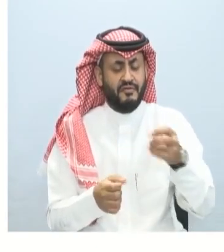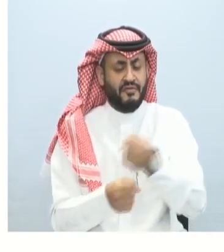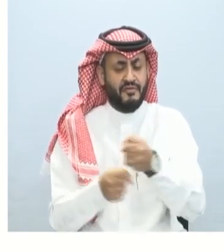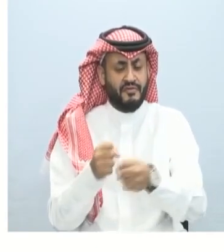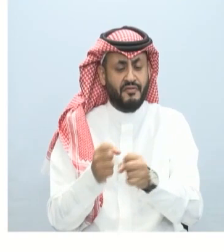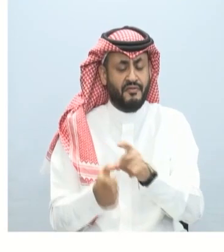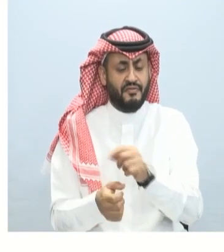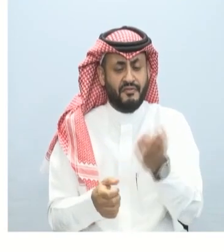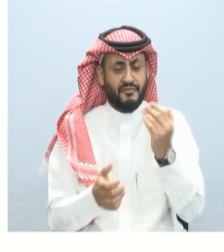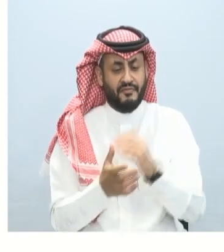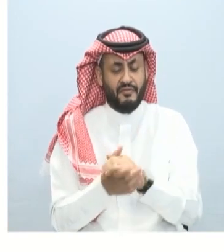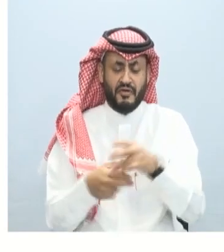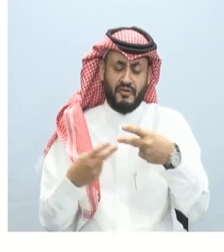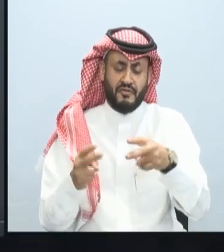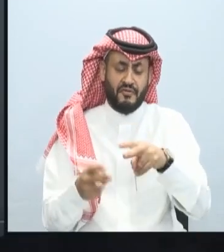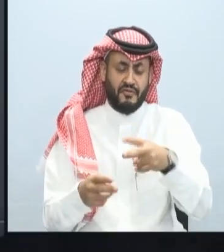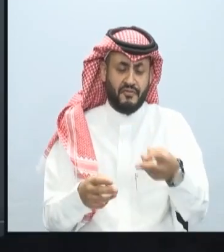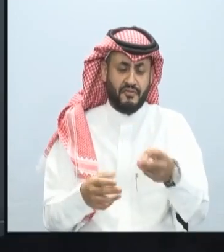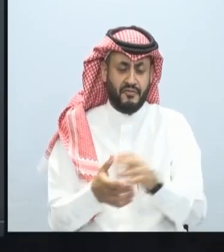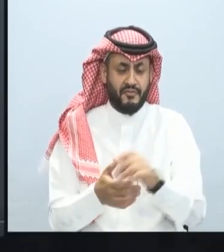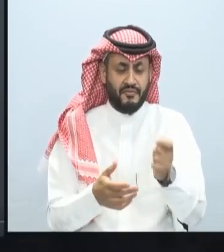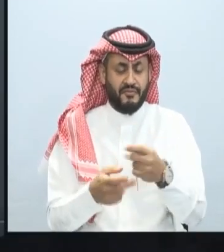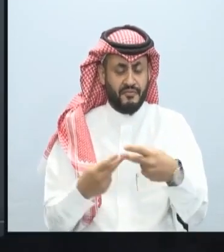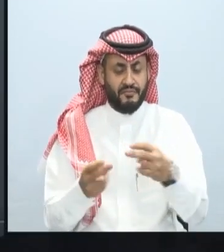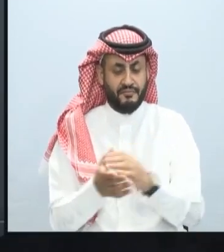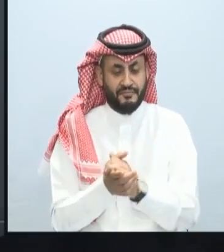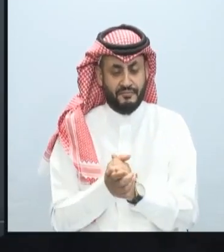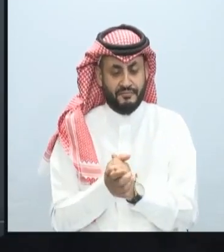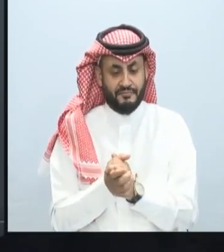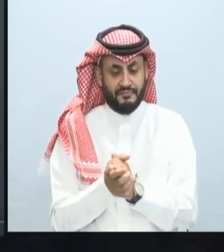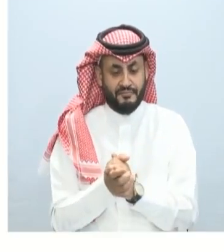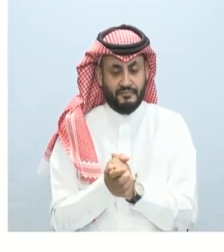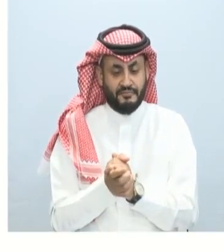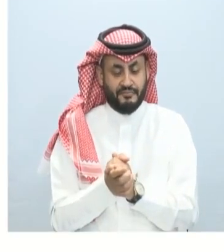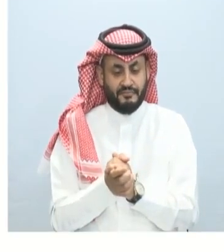I mentioned before, you can change and write whatever you wish.